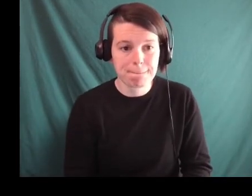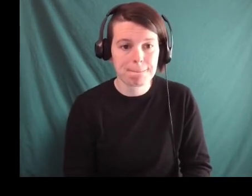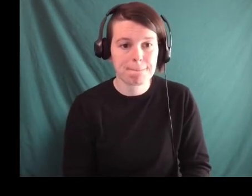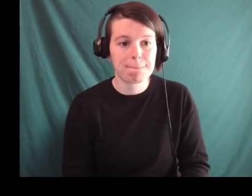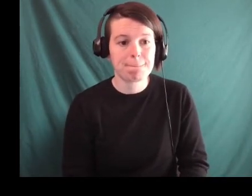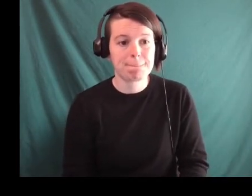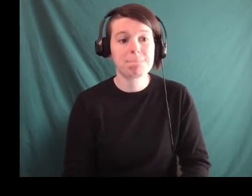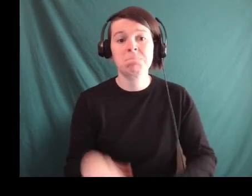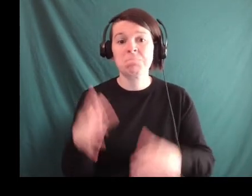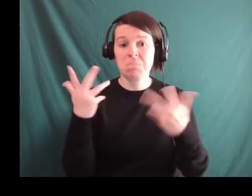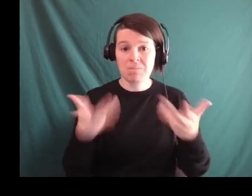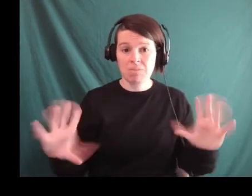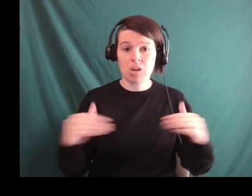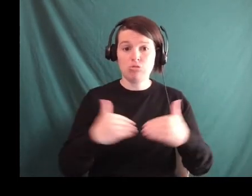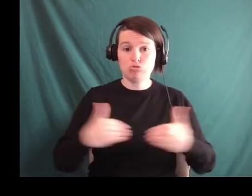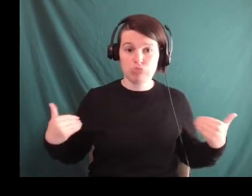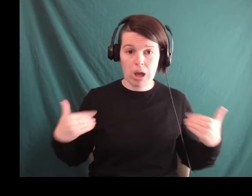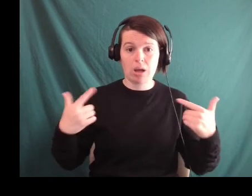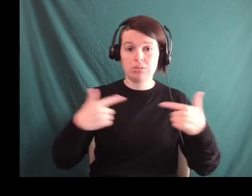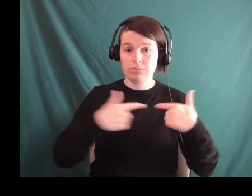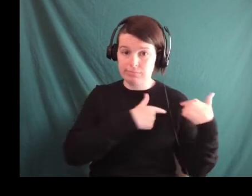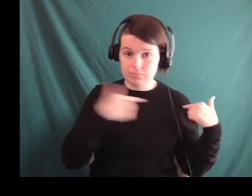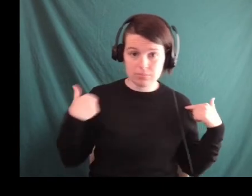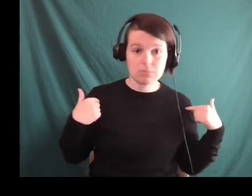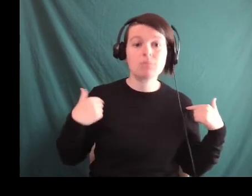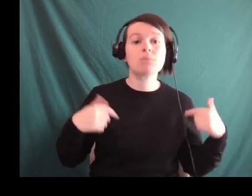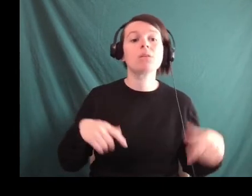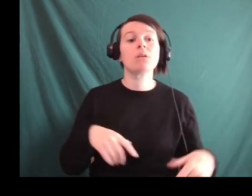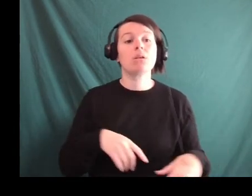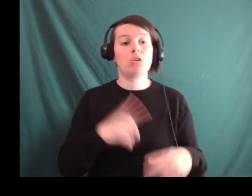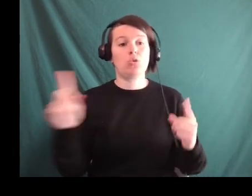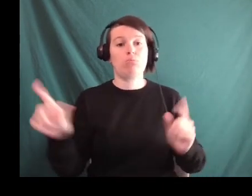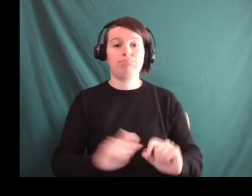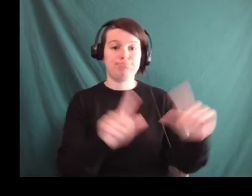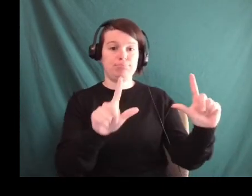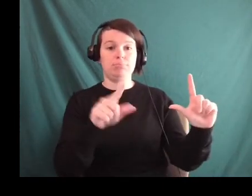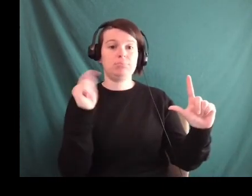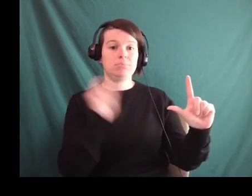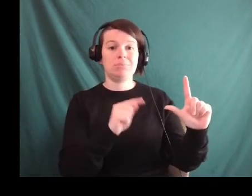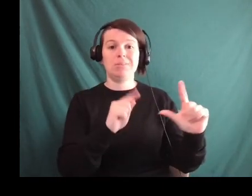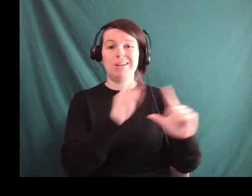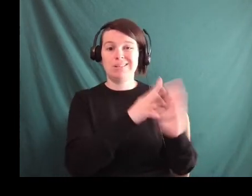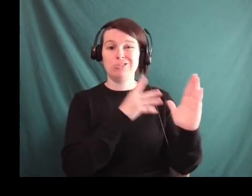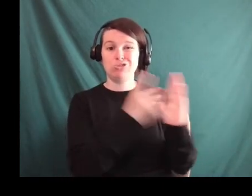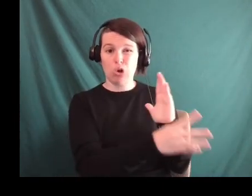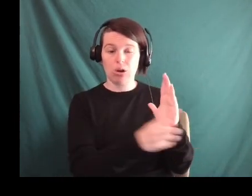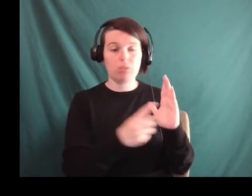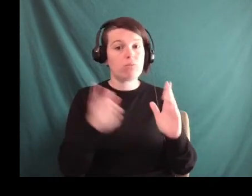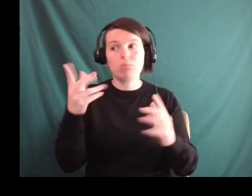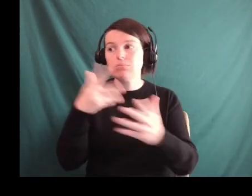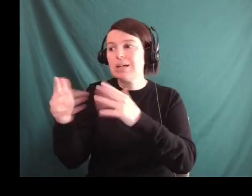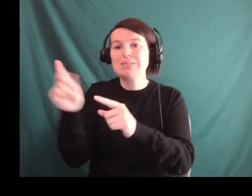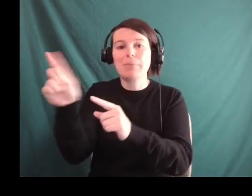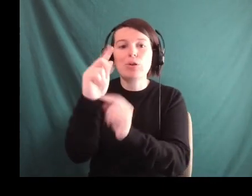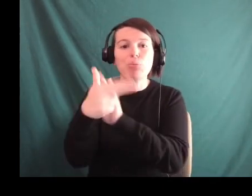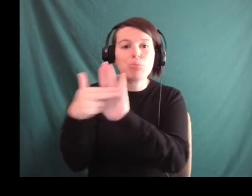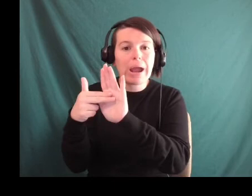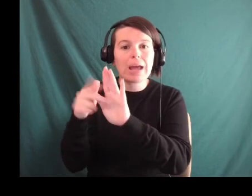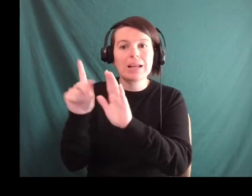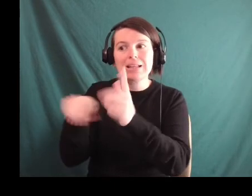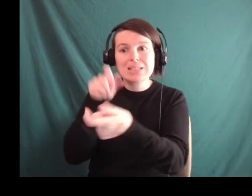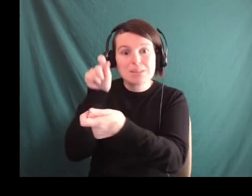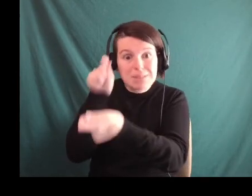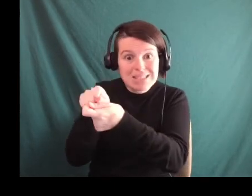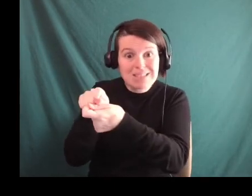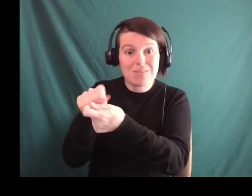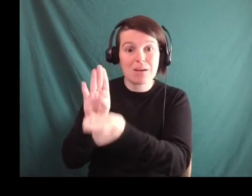After you do that, you're going to pull the sizing chart from whichever binder that you are interested in and use